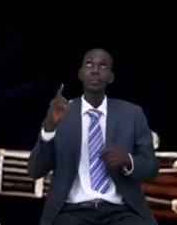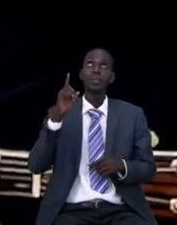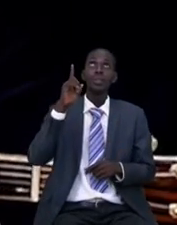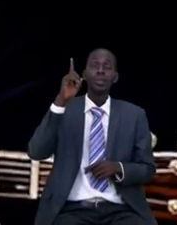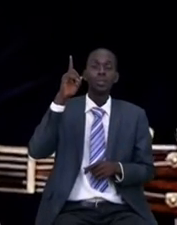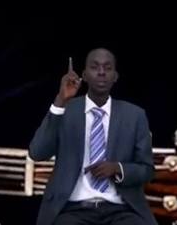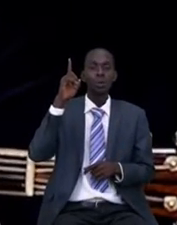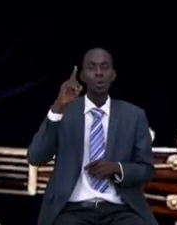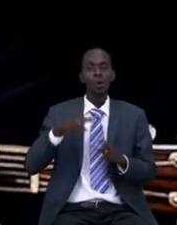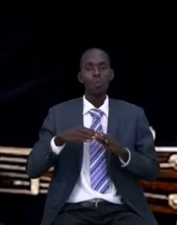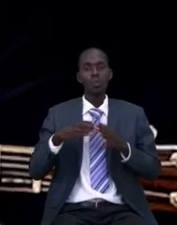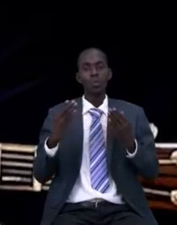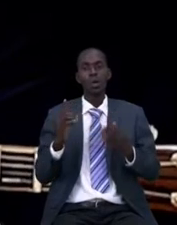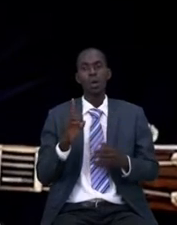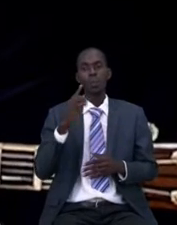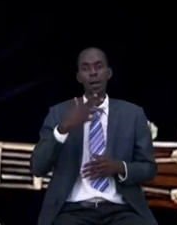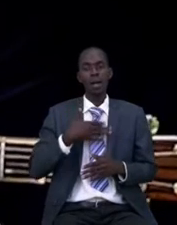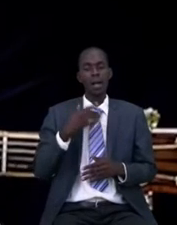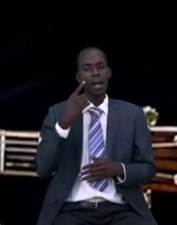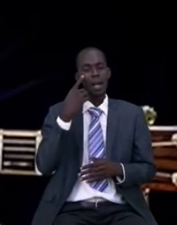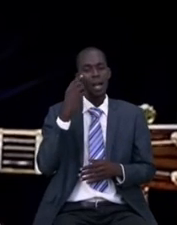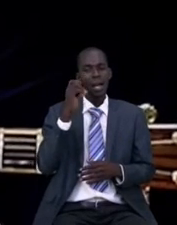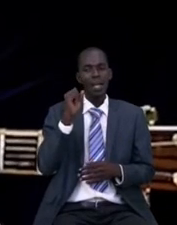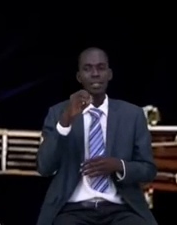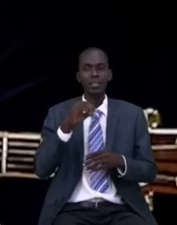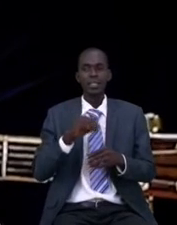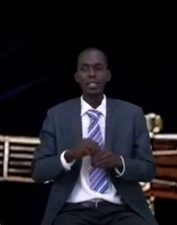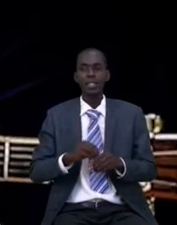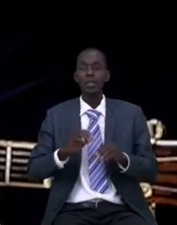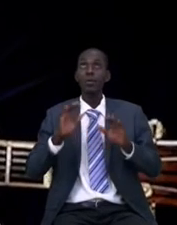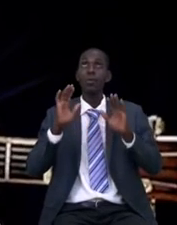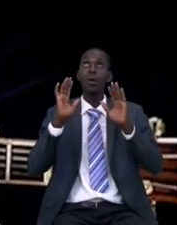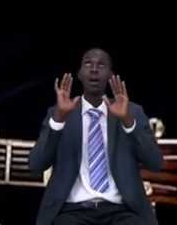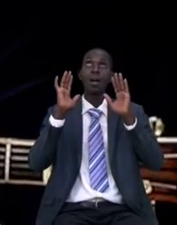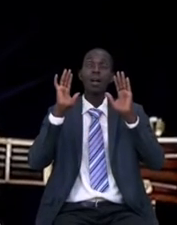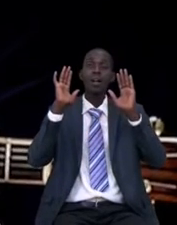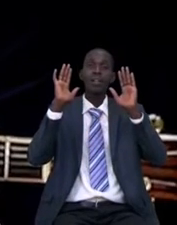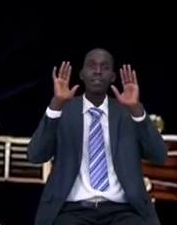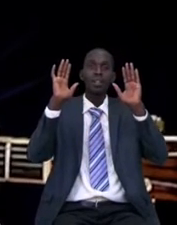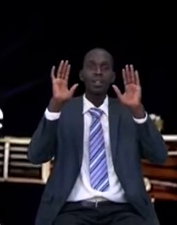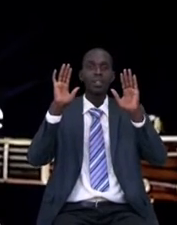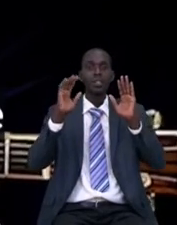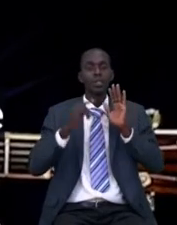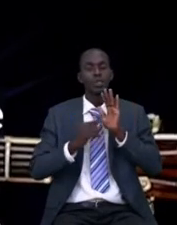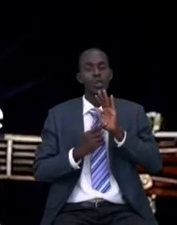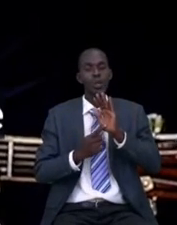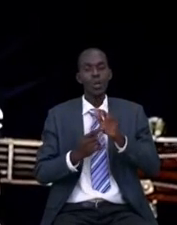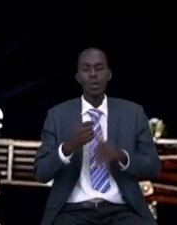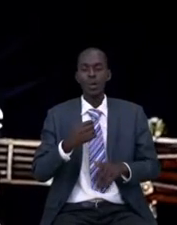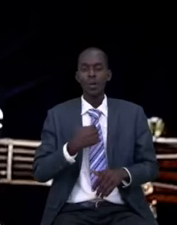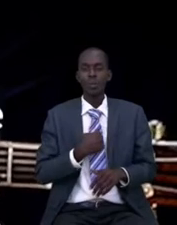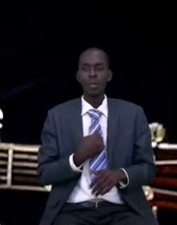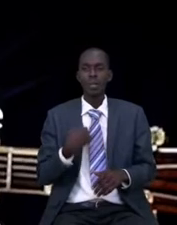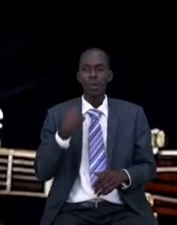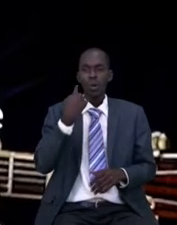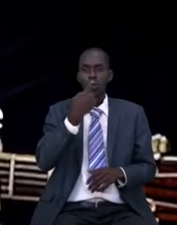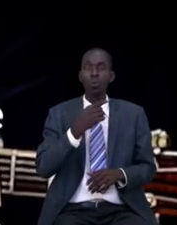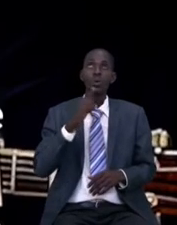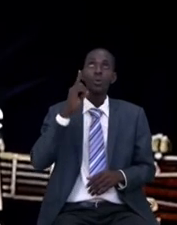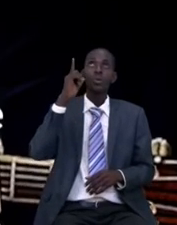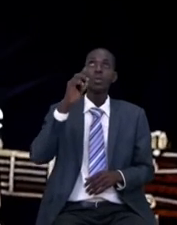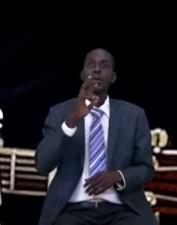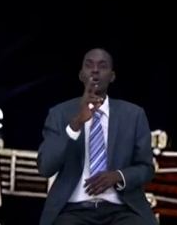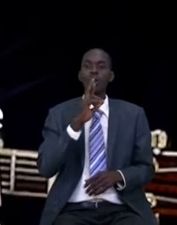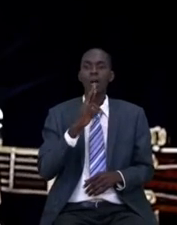you. Open up my eyes in wonder. Show me